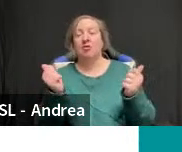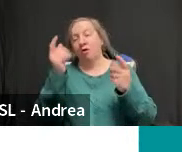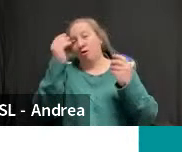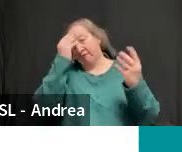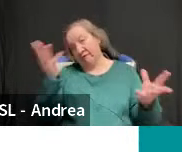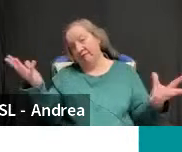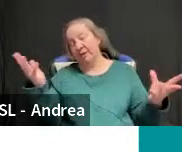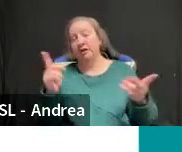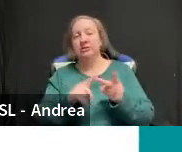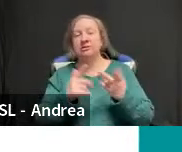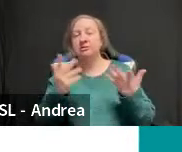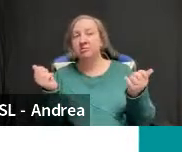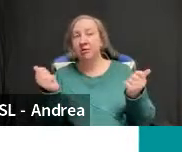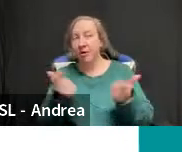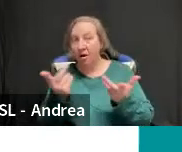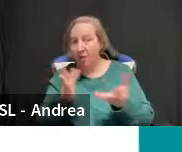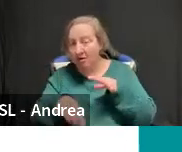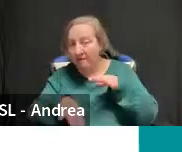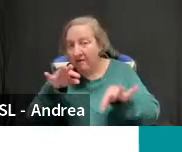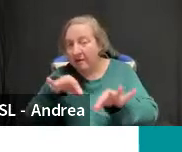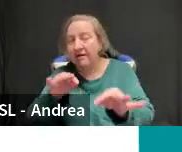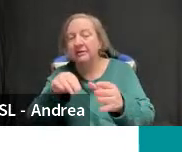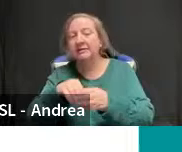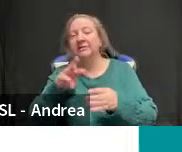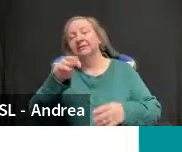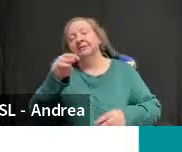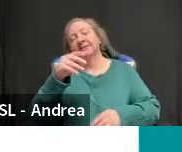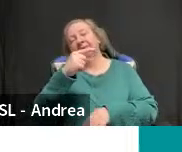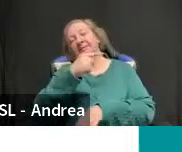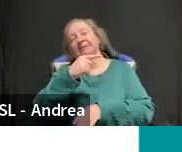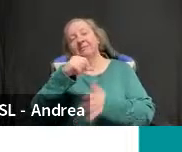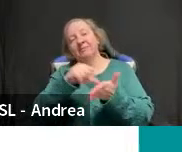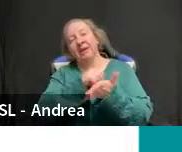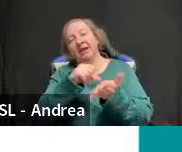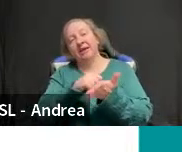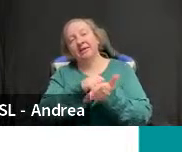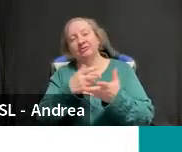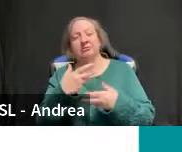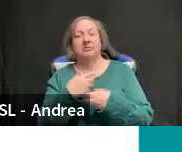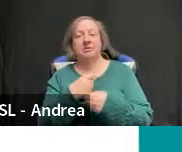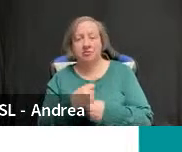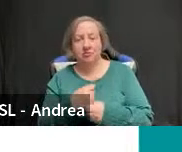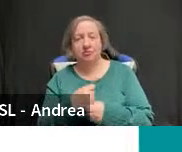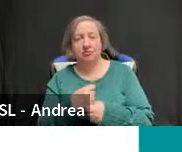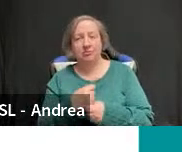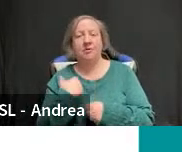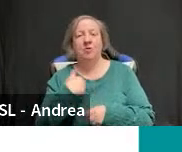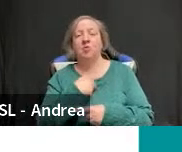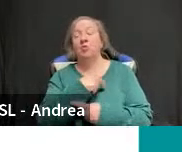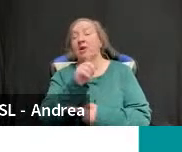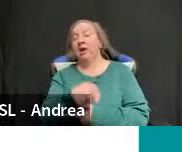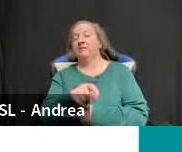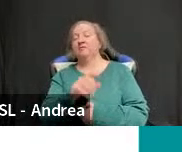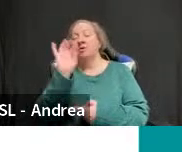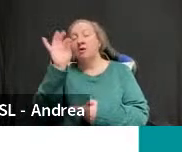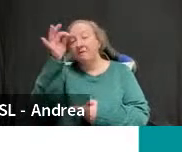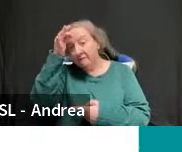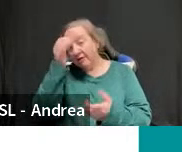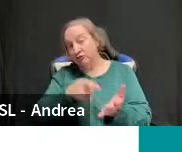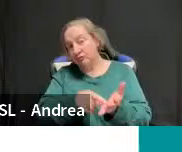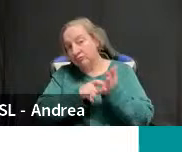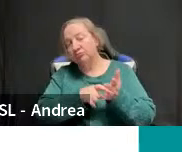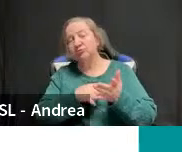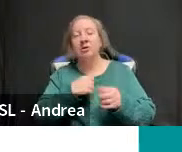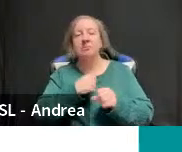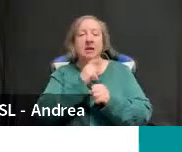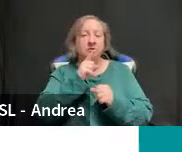all the findings are in a 60-page summary. And we have to, it's a federal requirement to ensure that